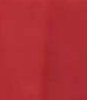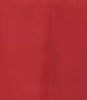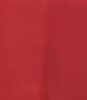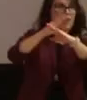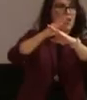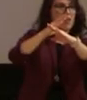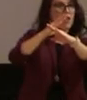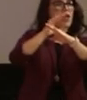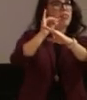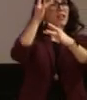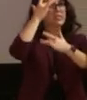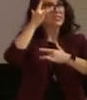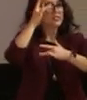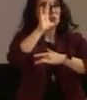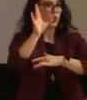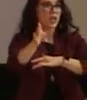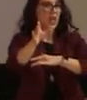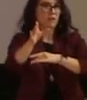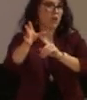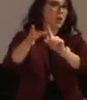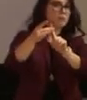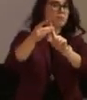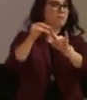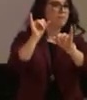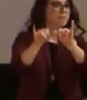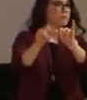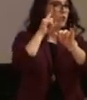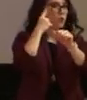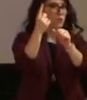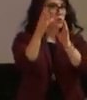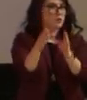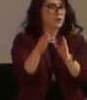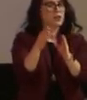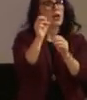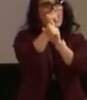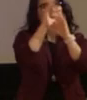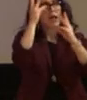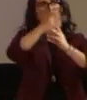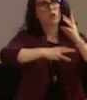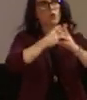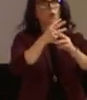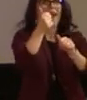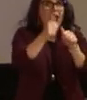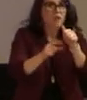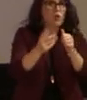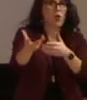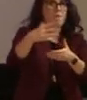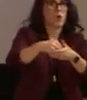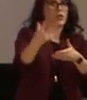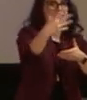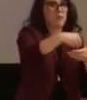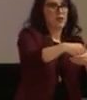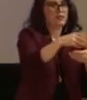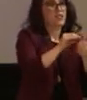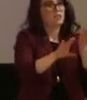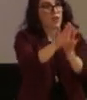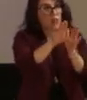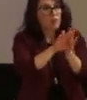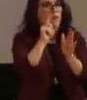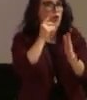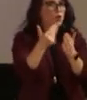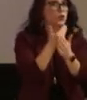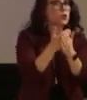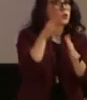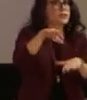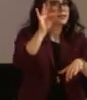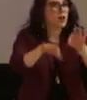is minimized. Imagine a world where everyone participates in the development of new discoveries and therapies,